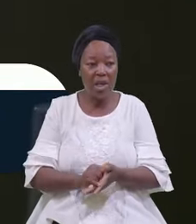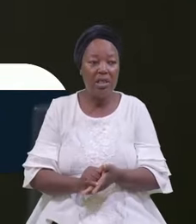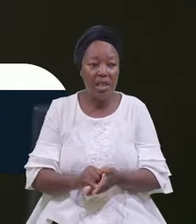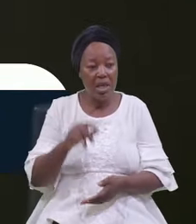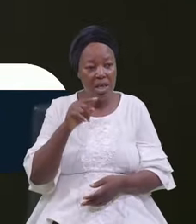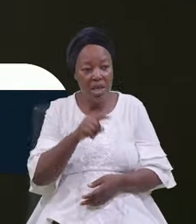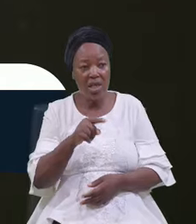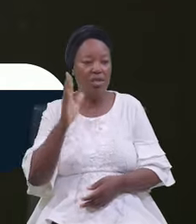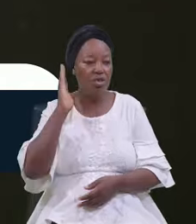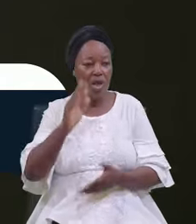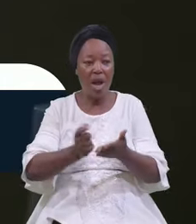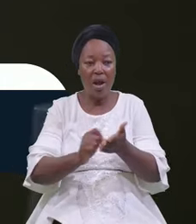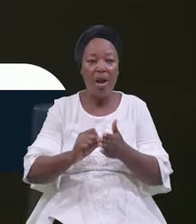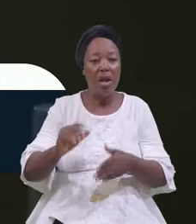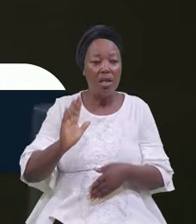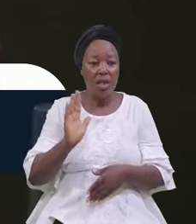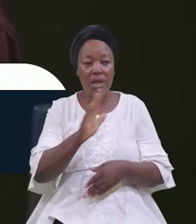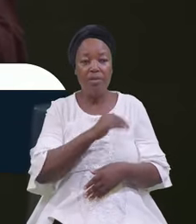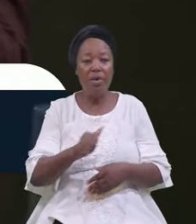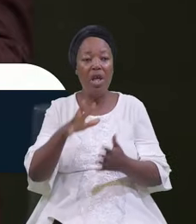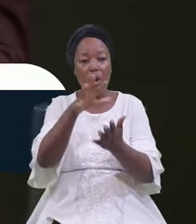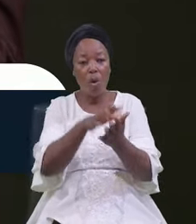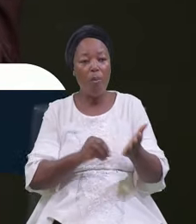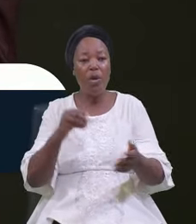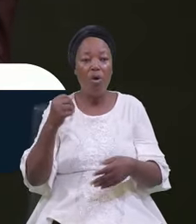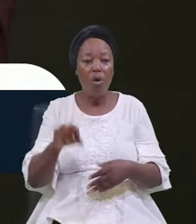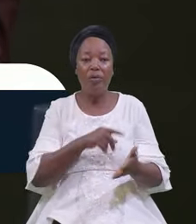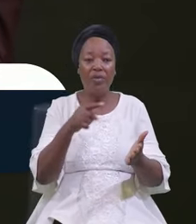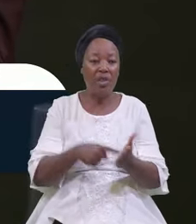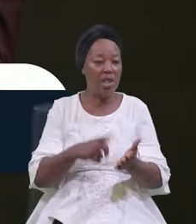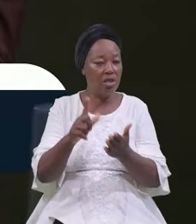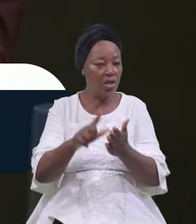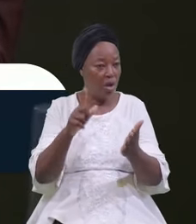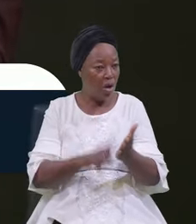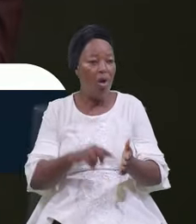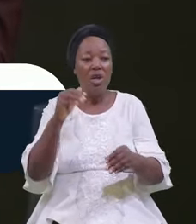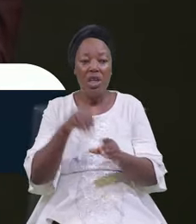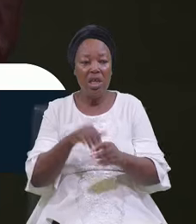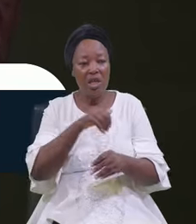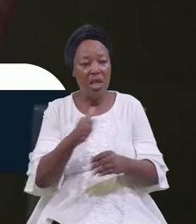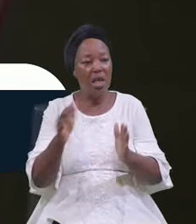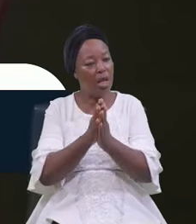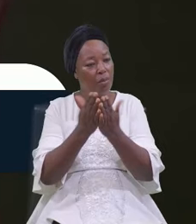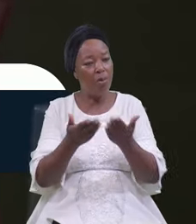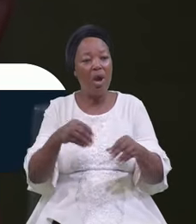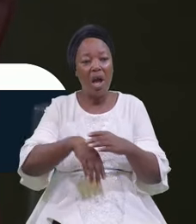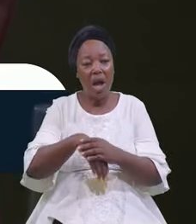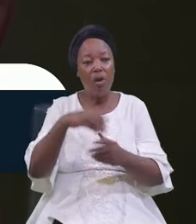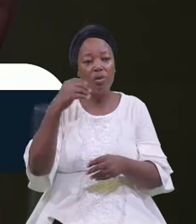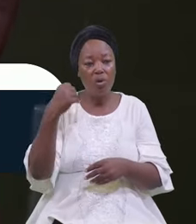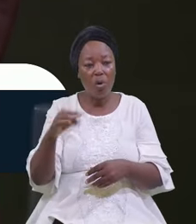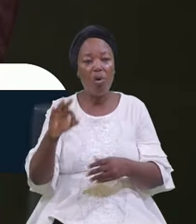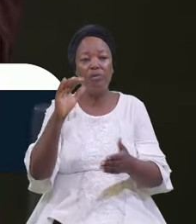shall write him a copy of this law in a book out